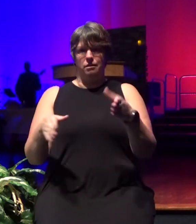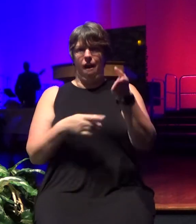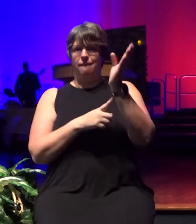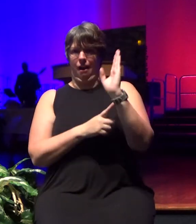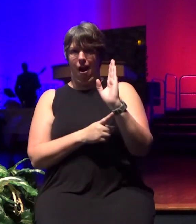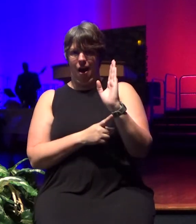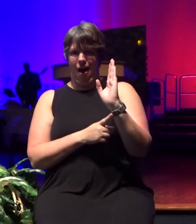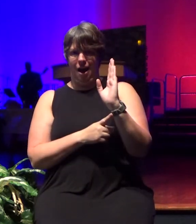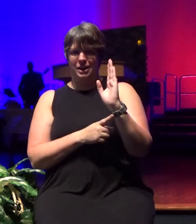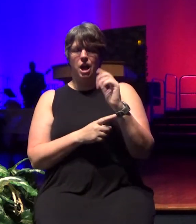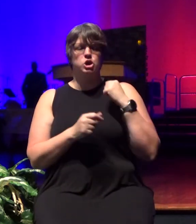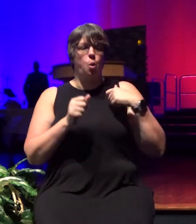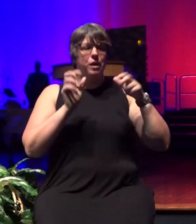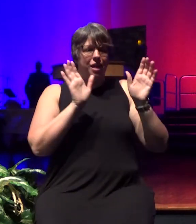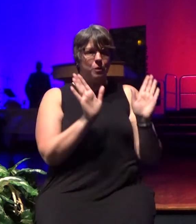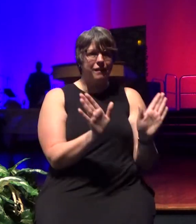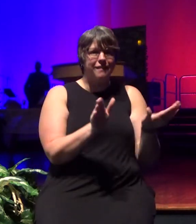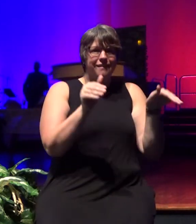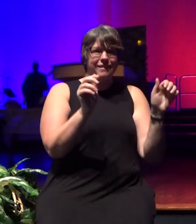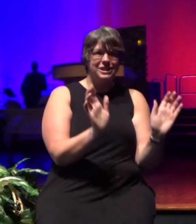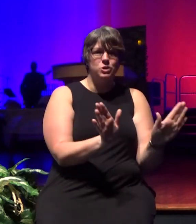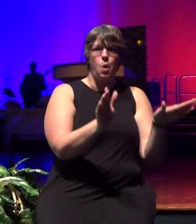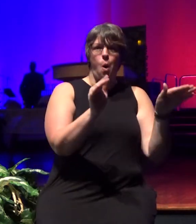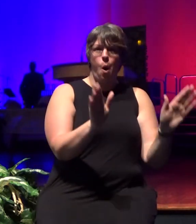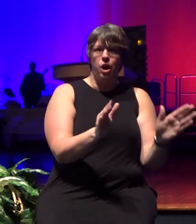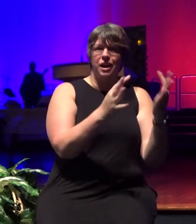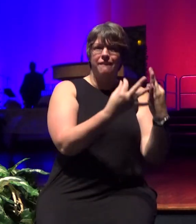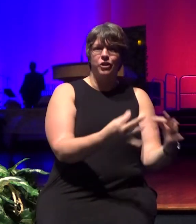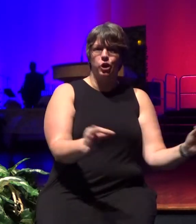all the past stuff,